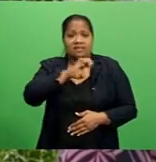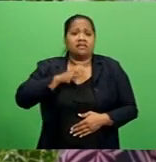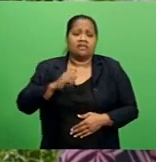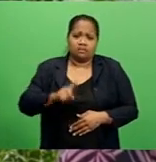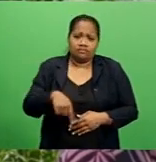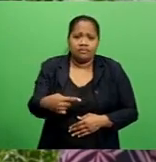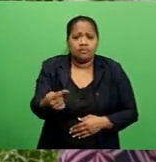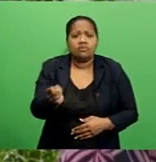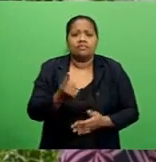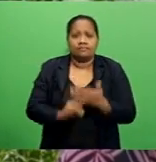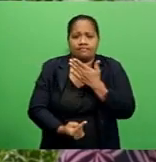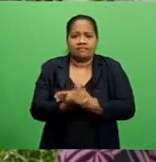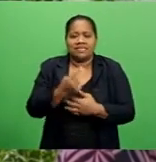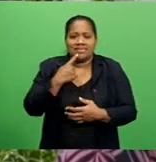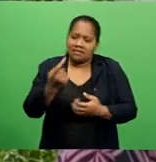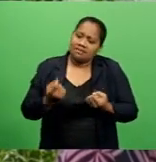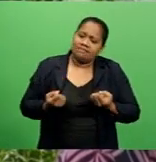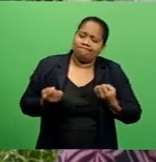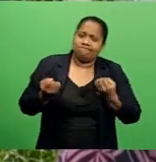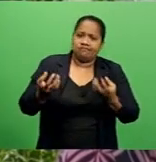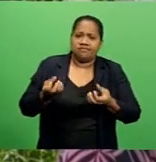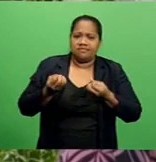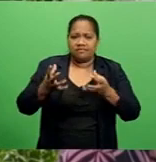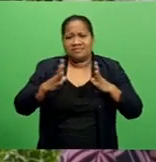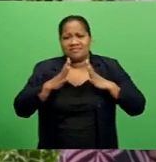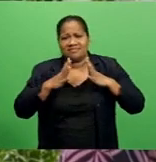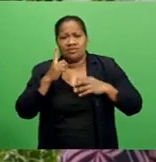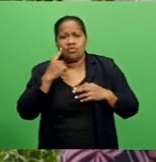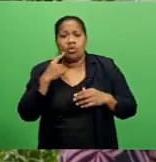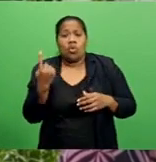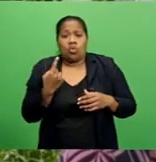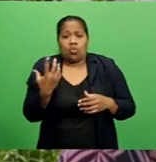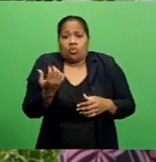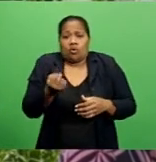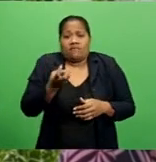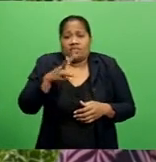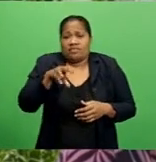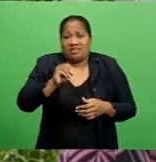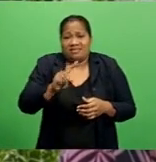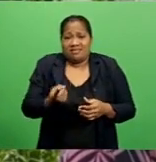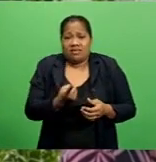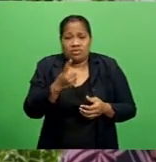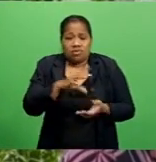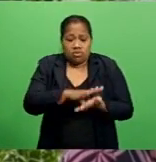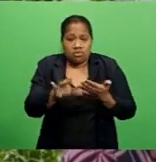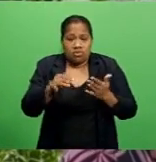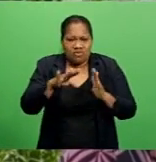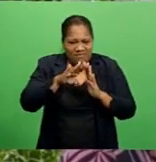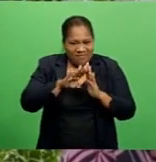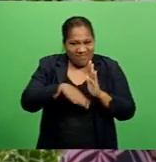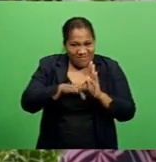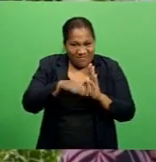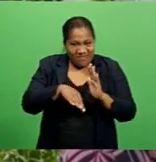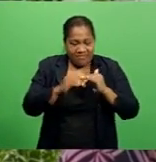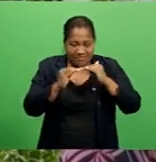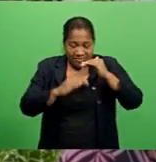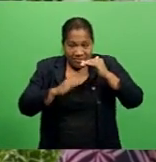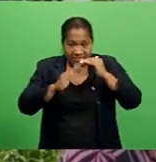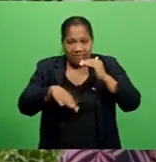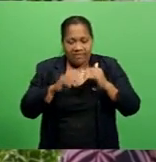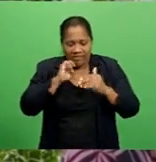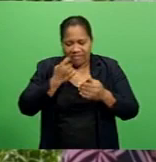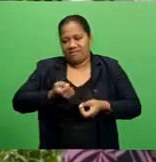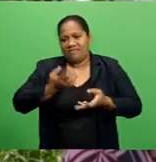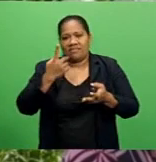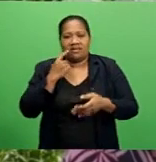provide a large amount of free water for those earning $30,000 or less. He also highlighted that payment for